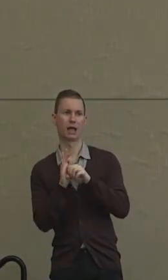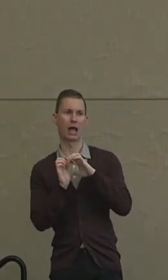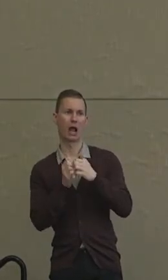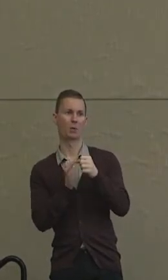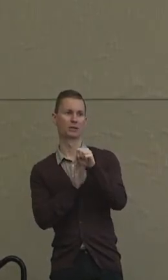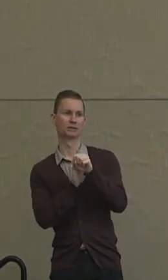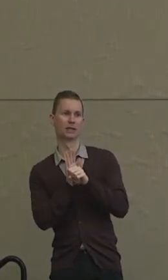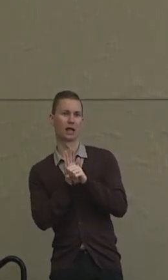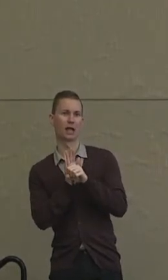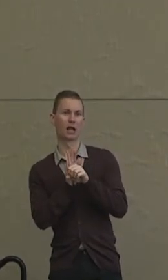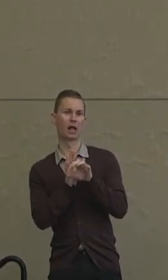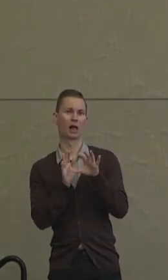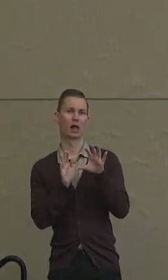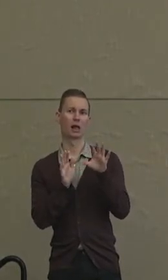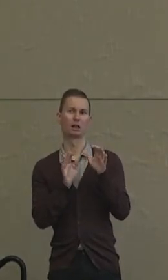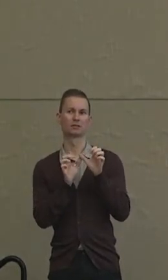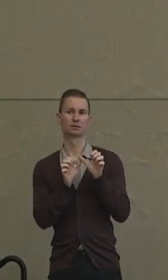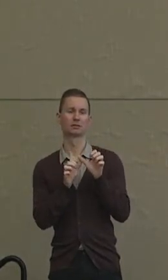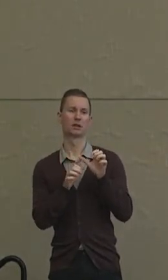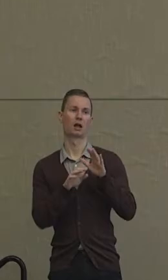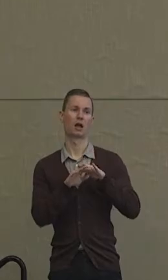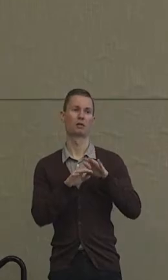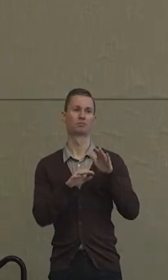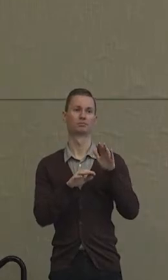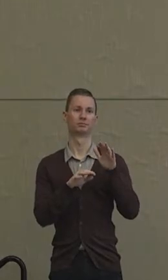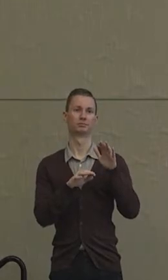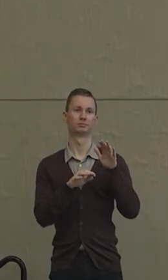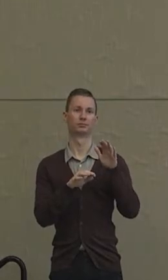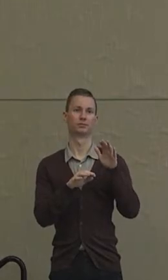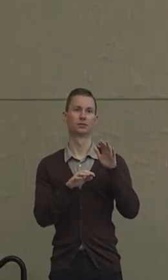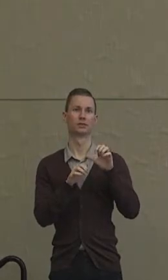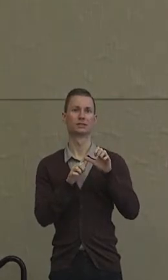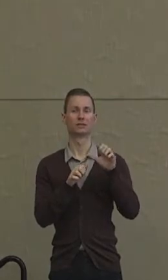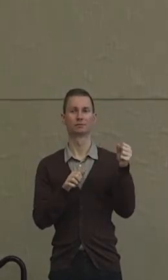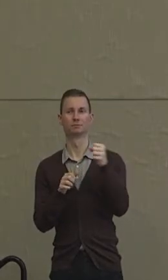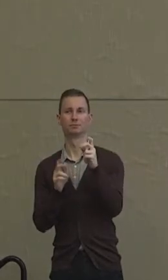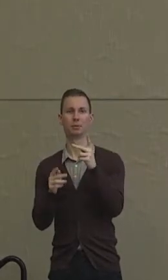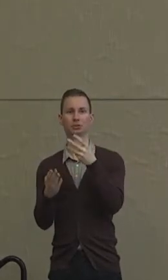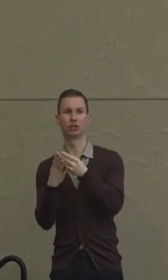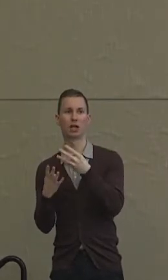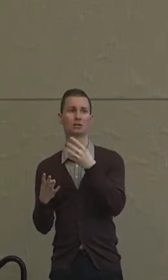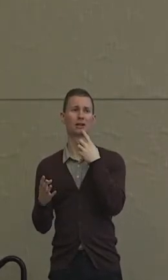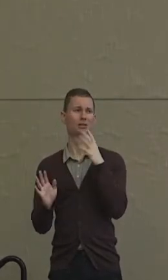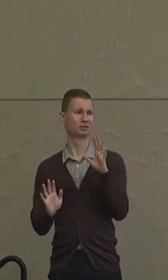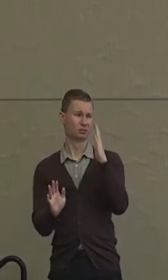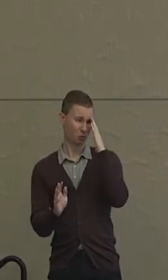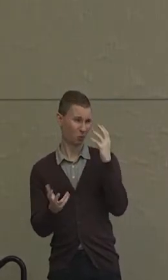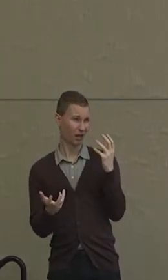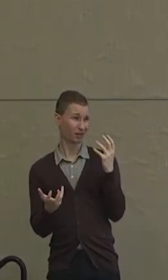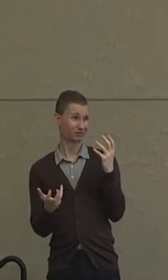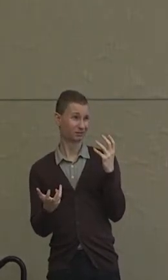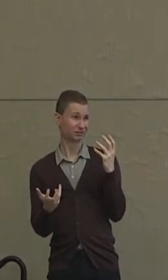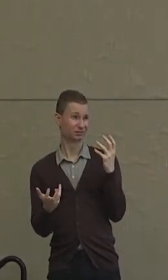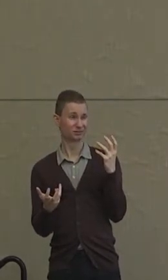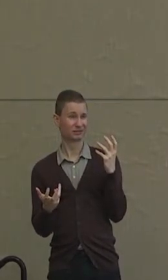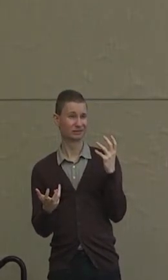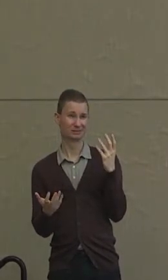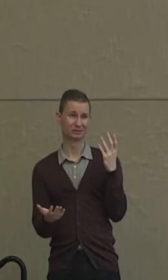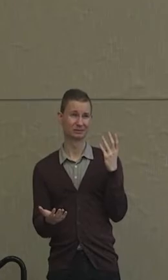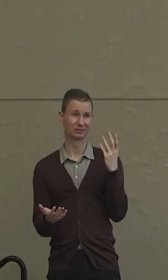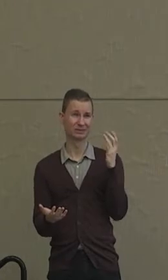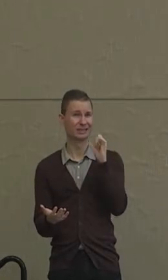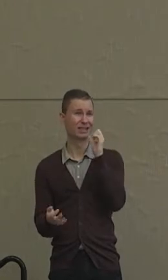state, the kind of insistence on criminalization of perpetrators, and saying, well, you know what, that's not